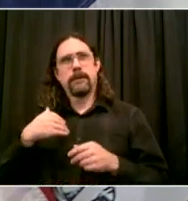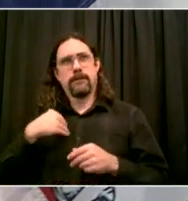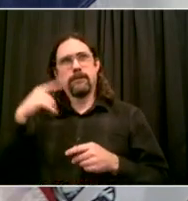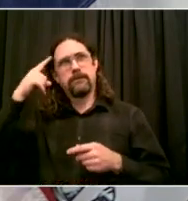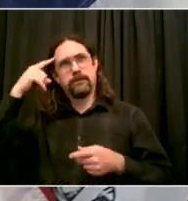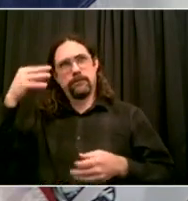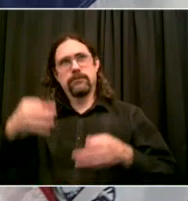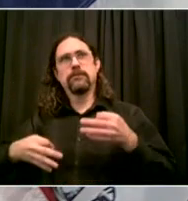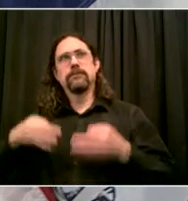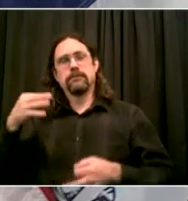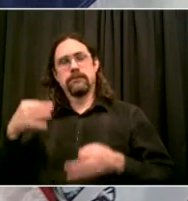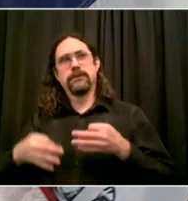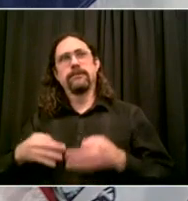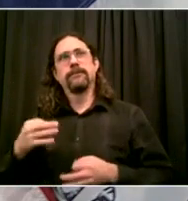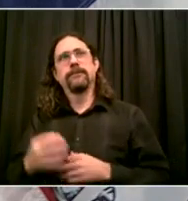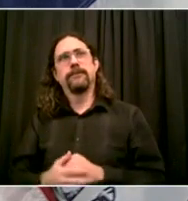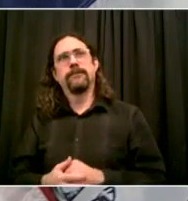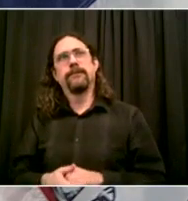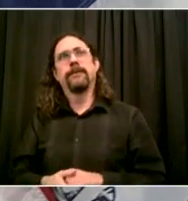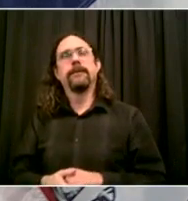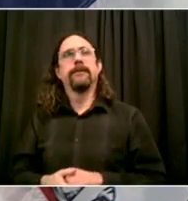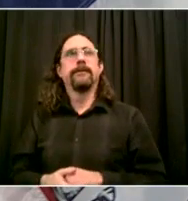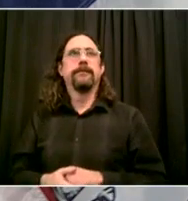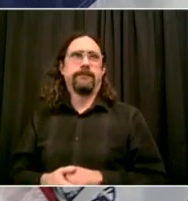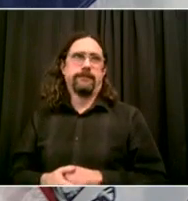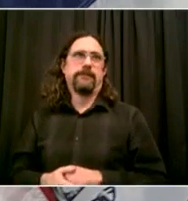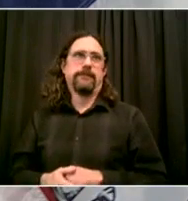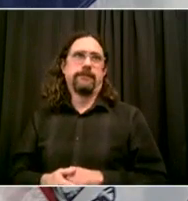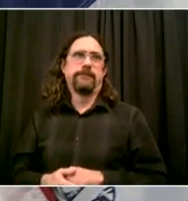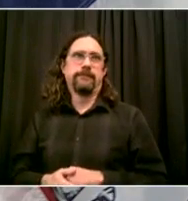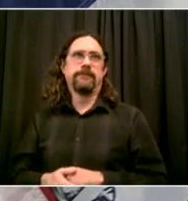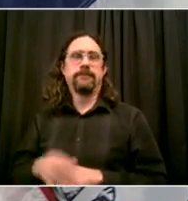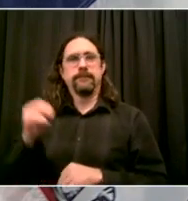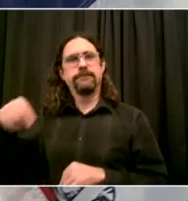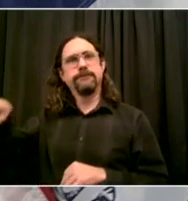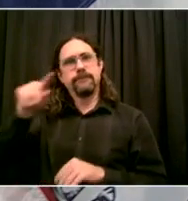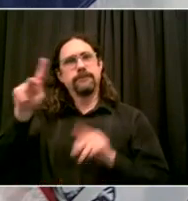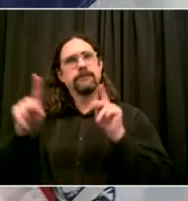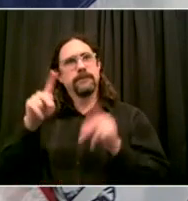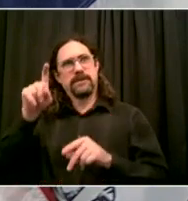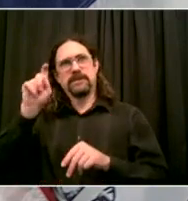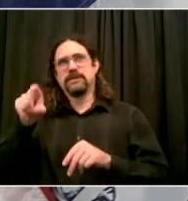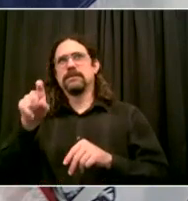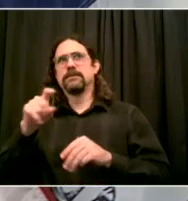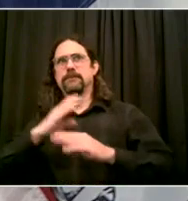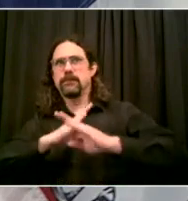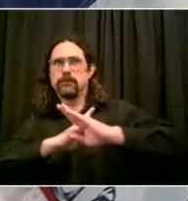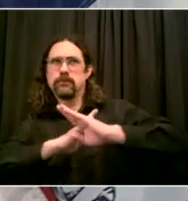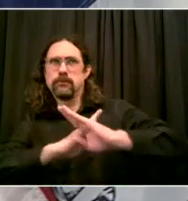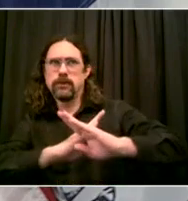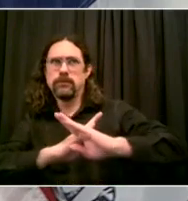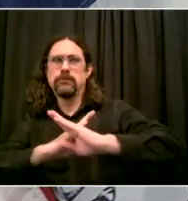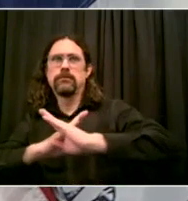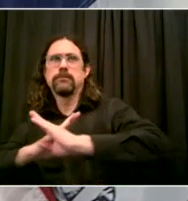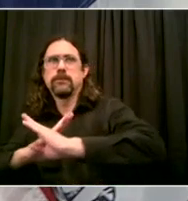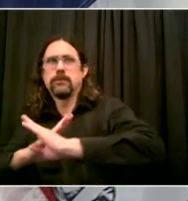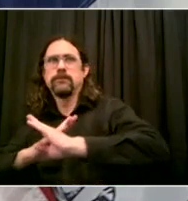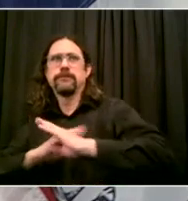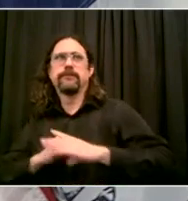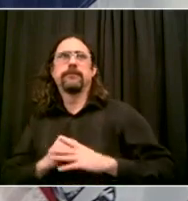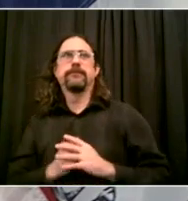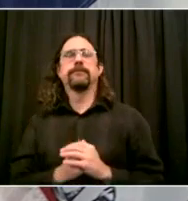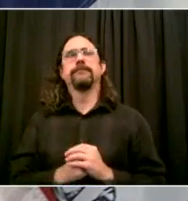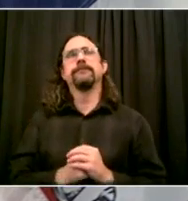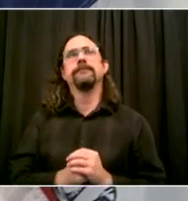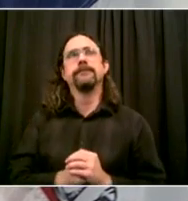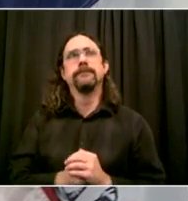and April, when this horrible virus appeared in the city out of nowhere, versus the way people were able to fight it back through